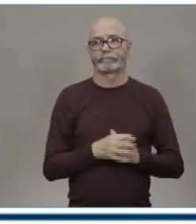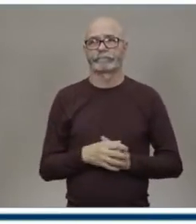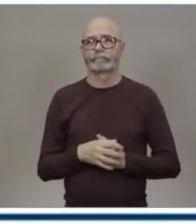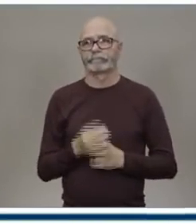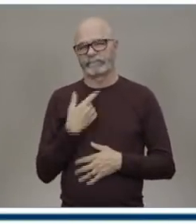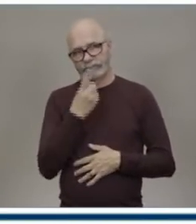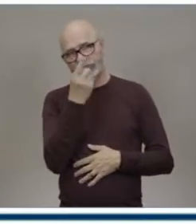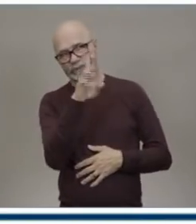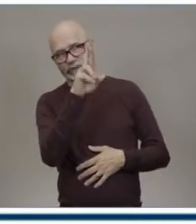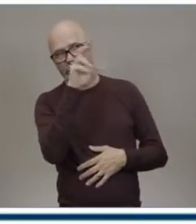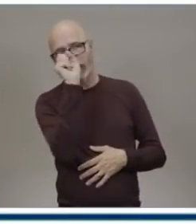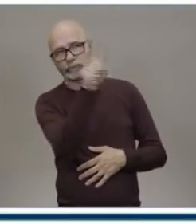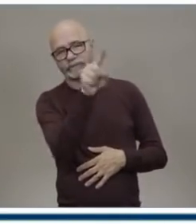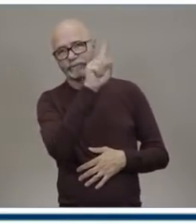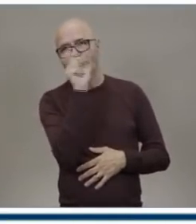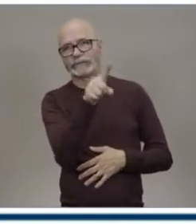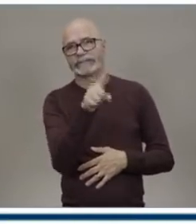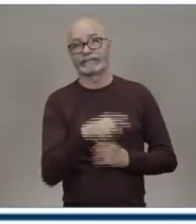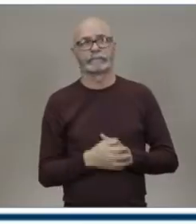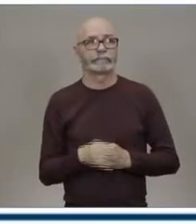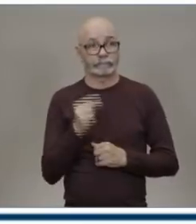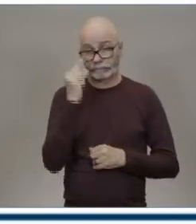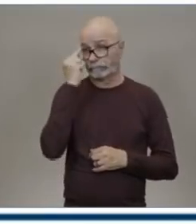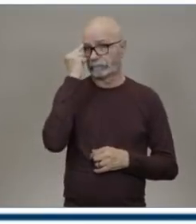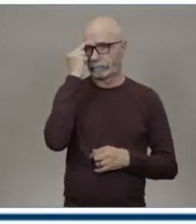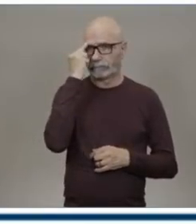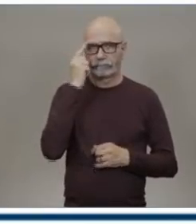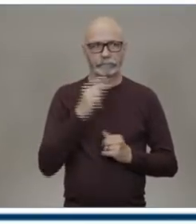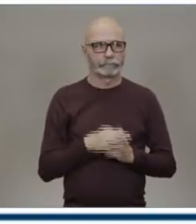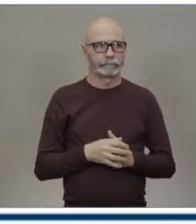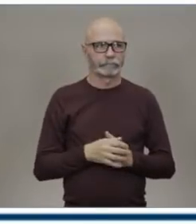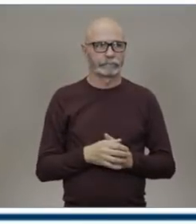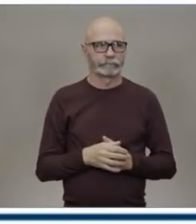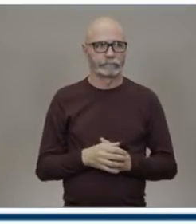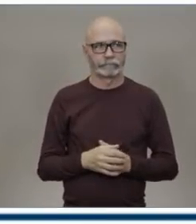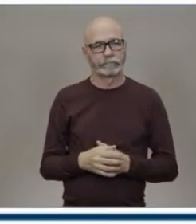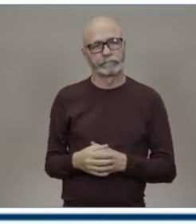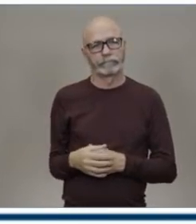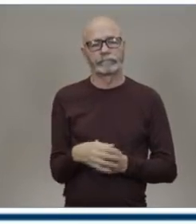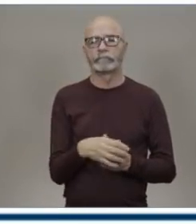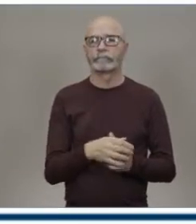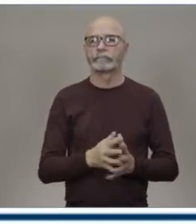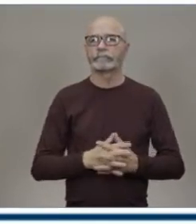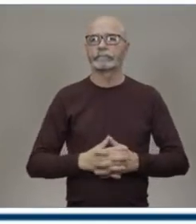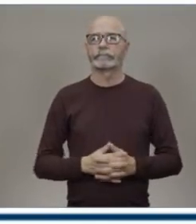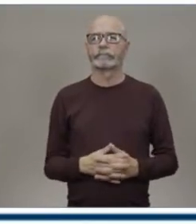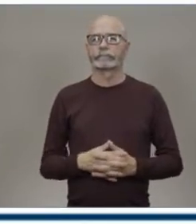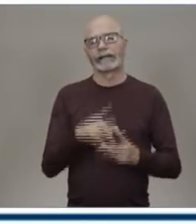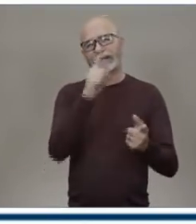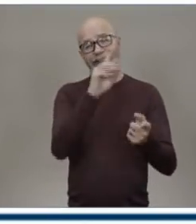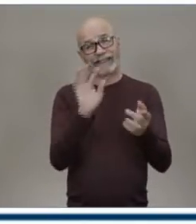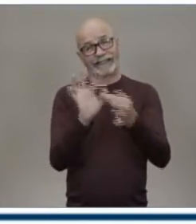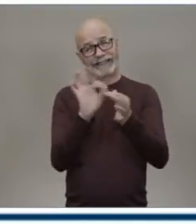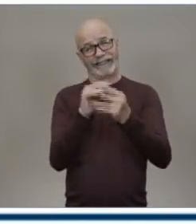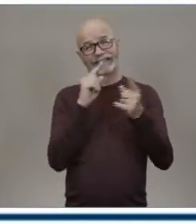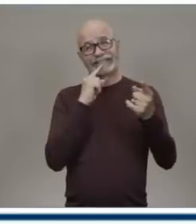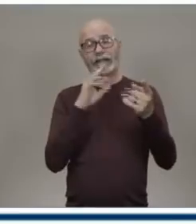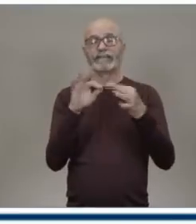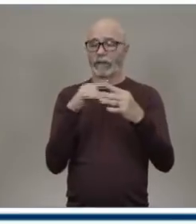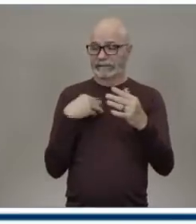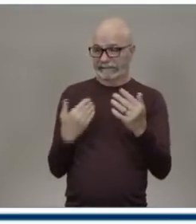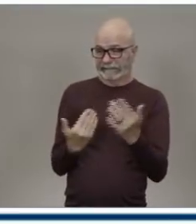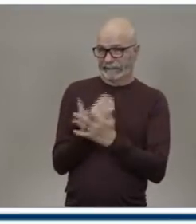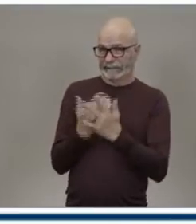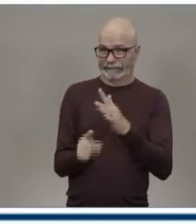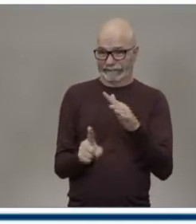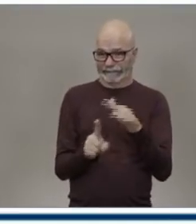Strang. So you said that 33 new cases since December 21st, and